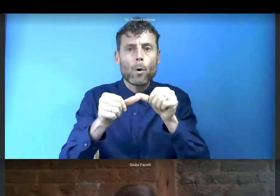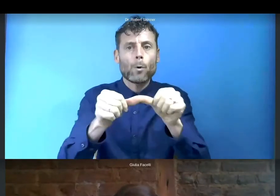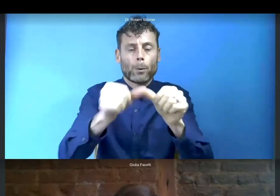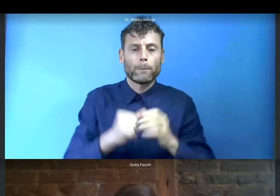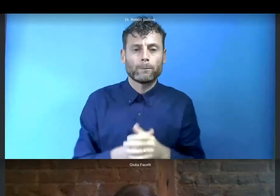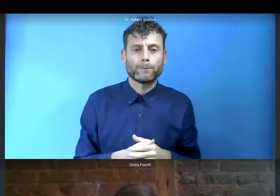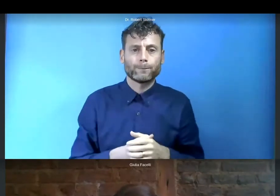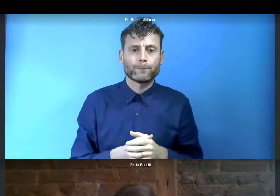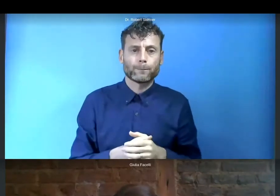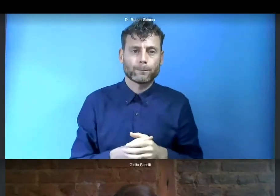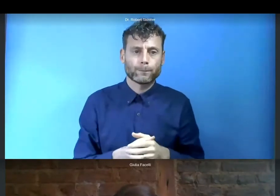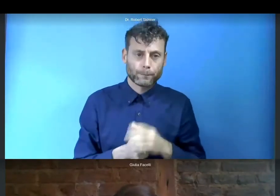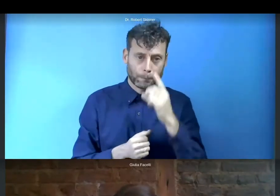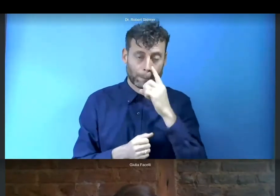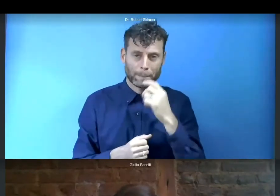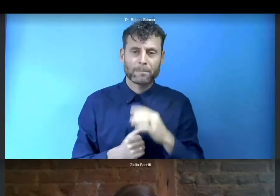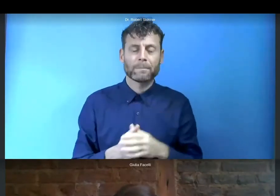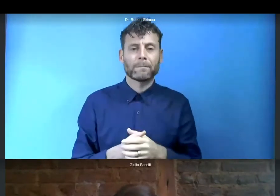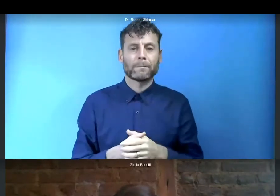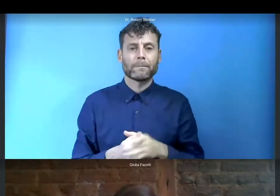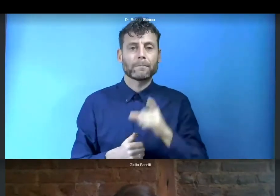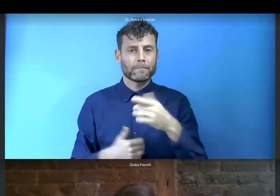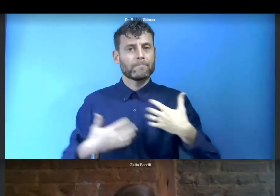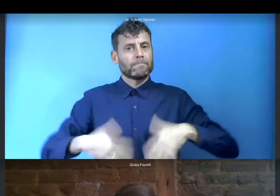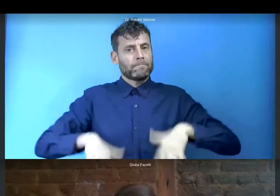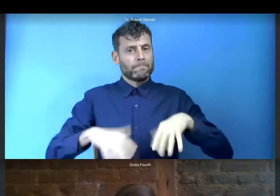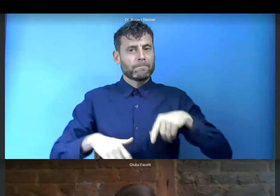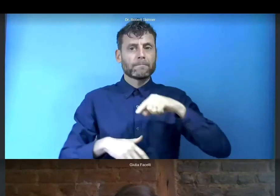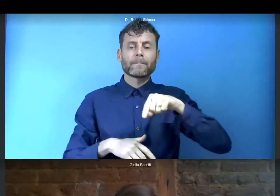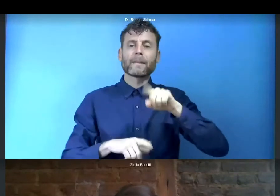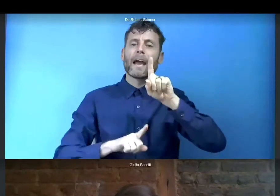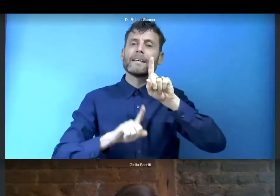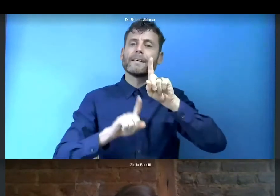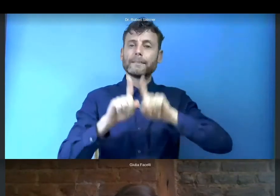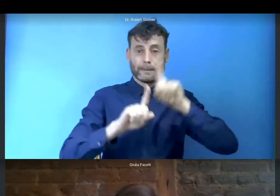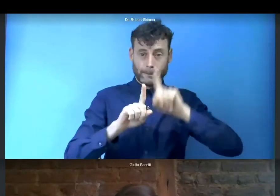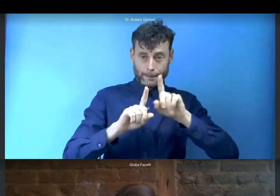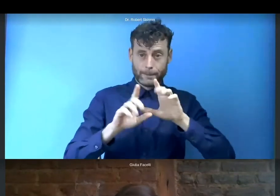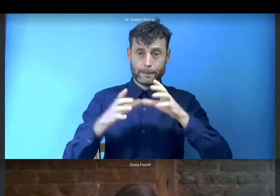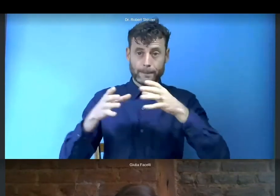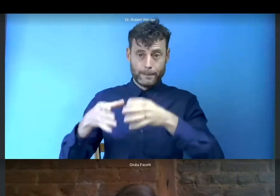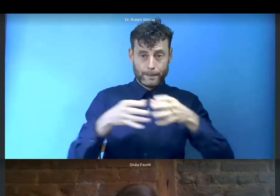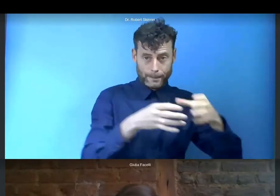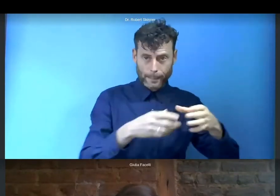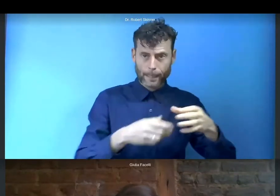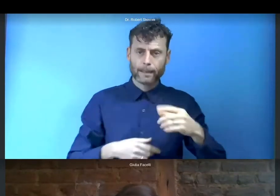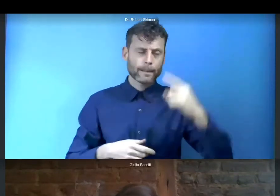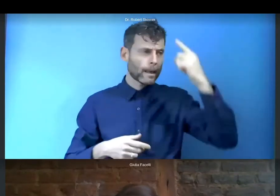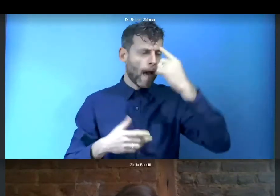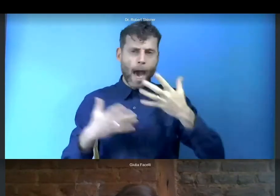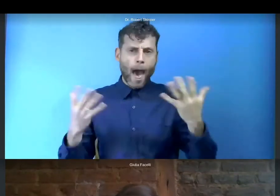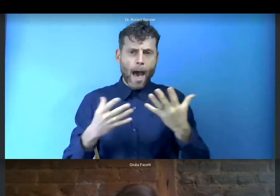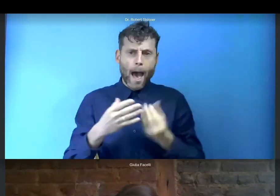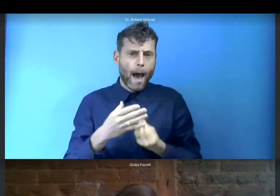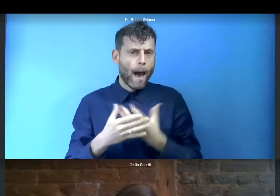increasing expectation from the city side and from the heritage sector, because it should be contributing